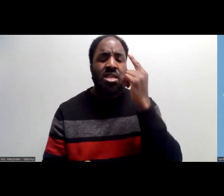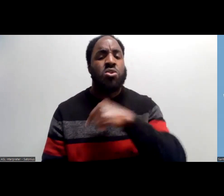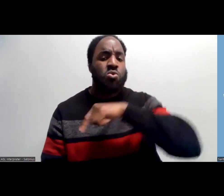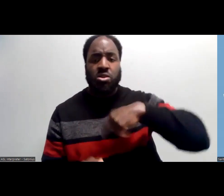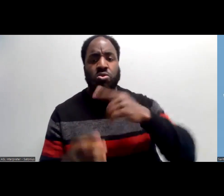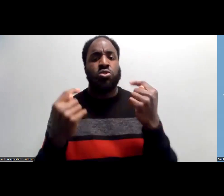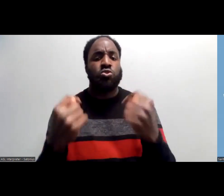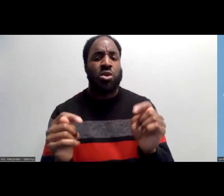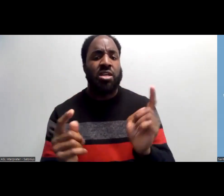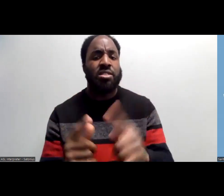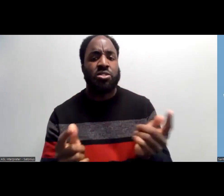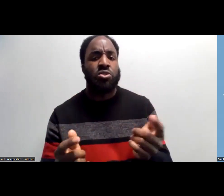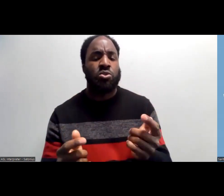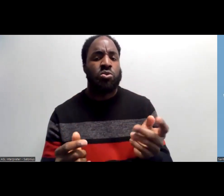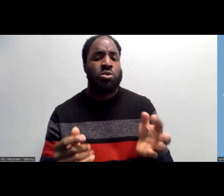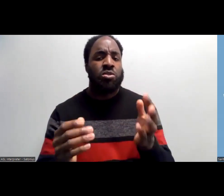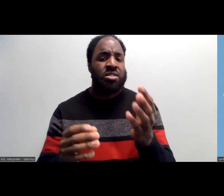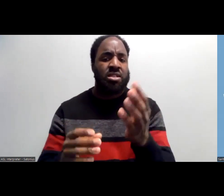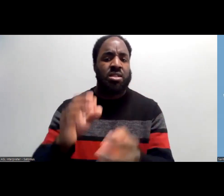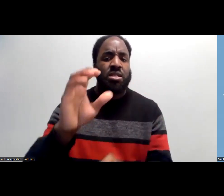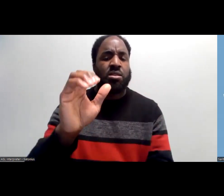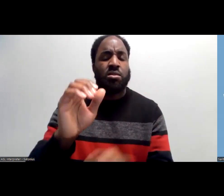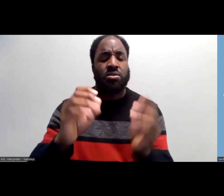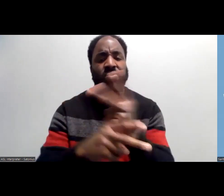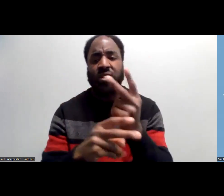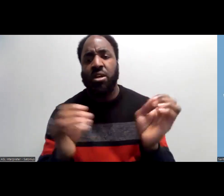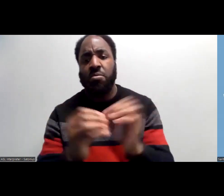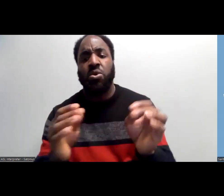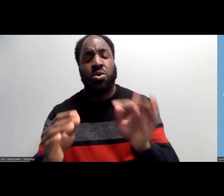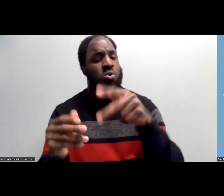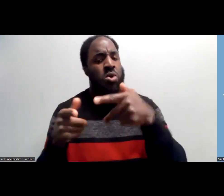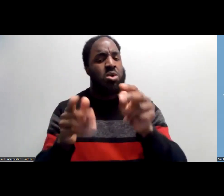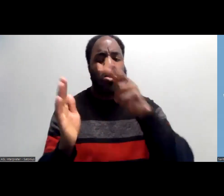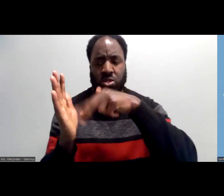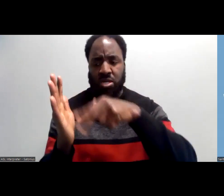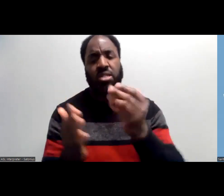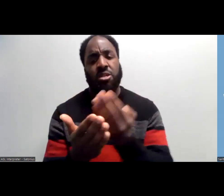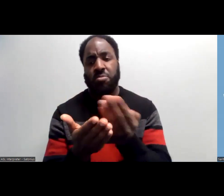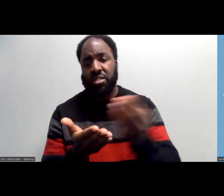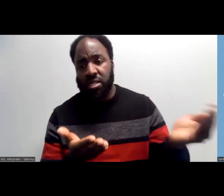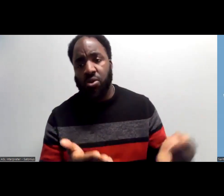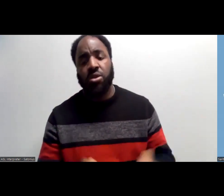to ascertain a little bit more as we were looking at the materials and the tracker itself.